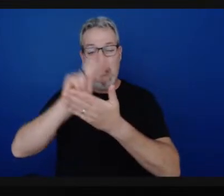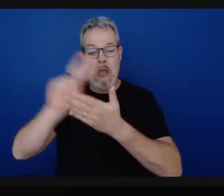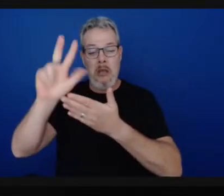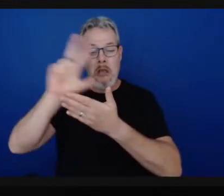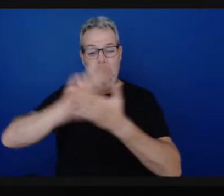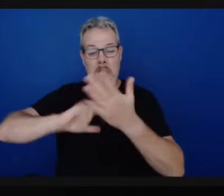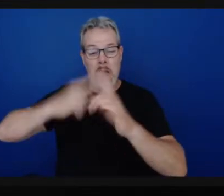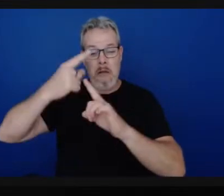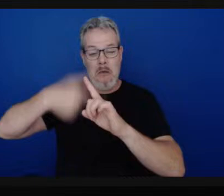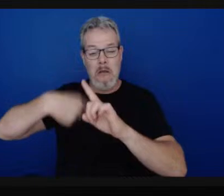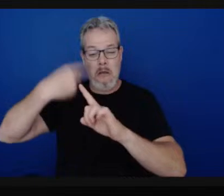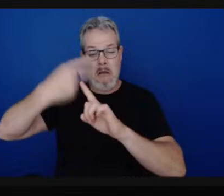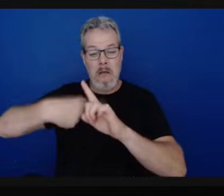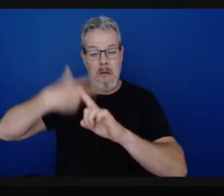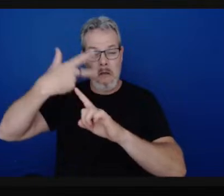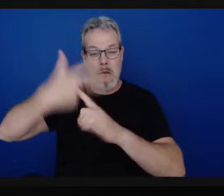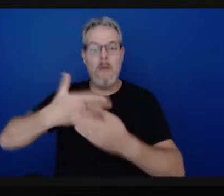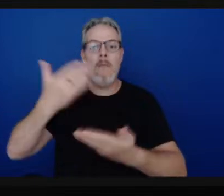it can have a more